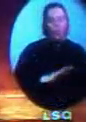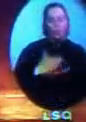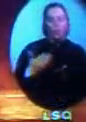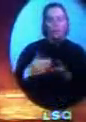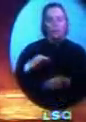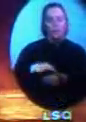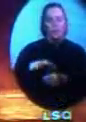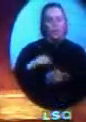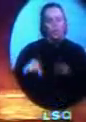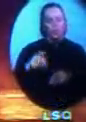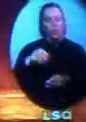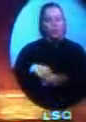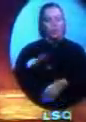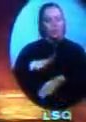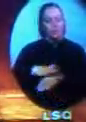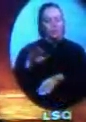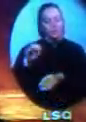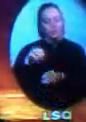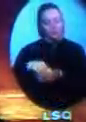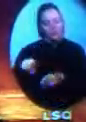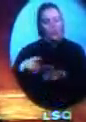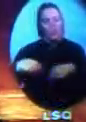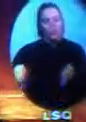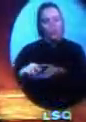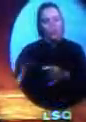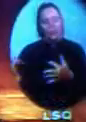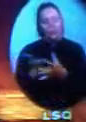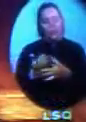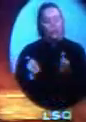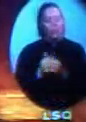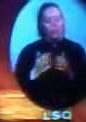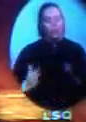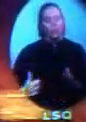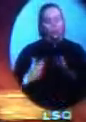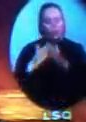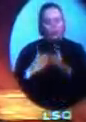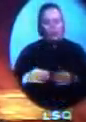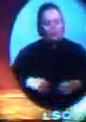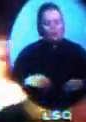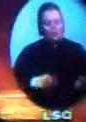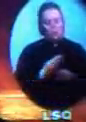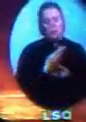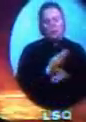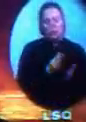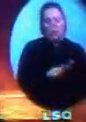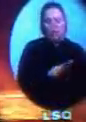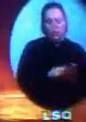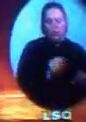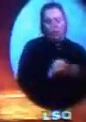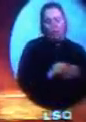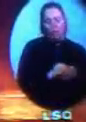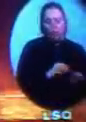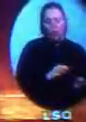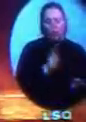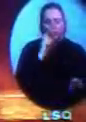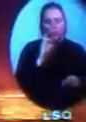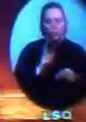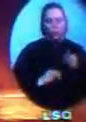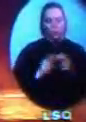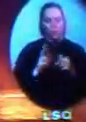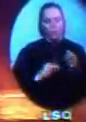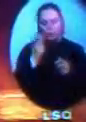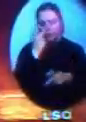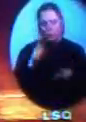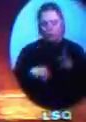summit. The minister, of course, used his slush fund to build public bathrooms, miniature lighthouses, sidewalks to nowhere, gazebos in towns